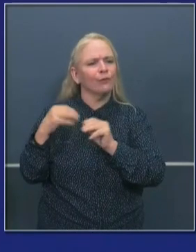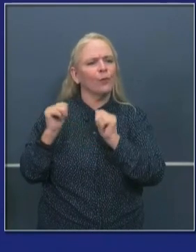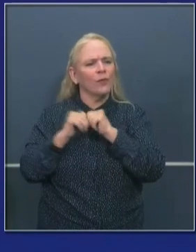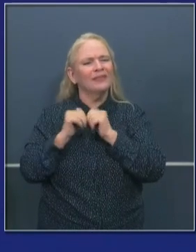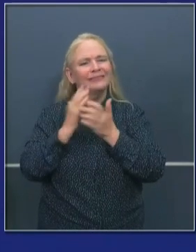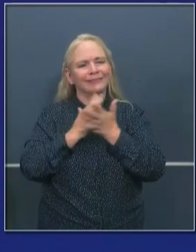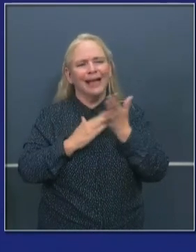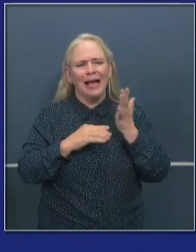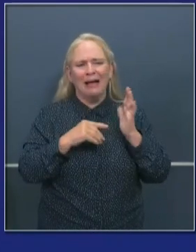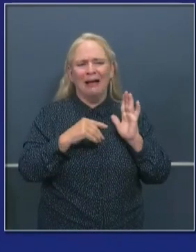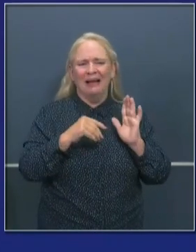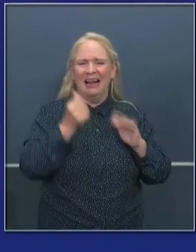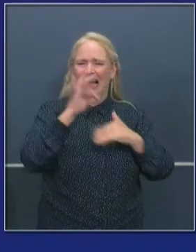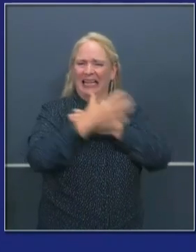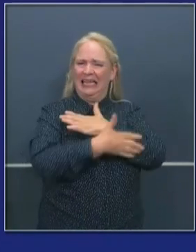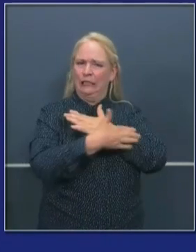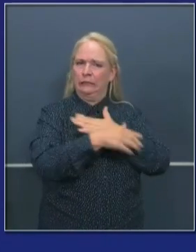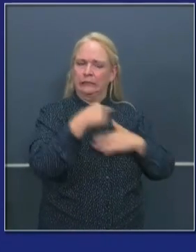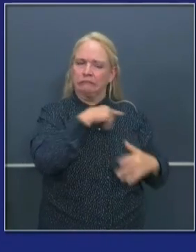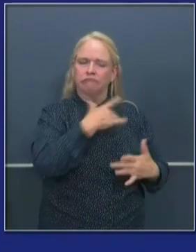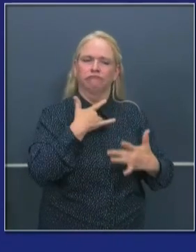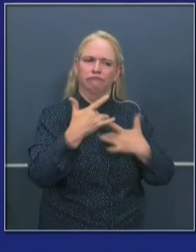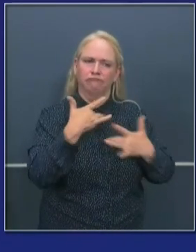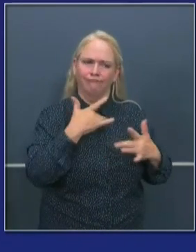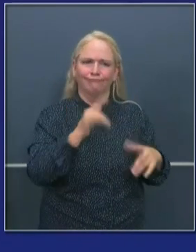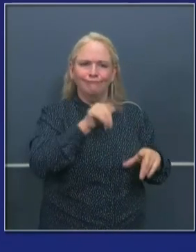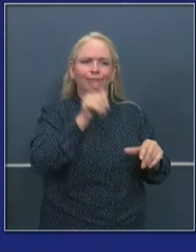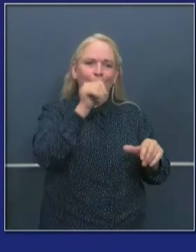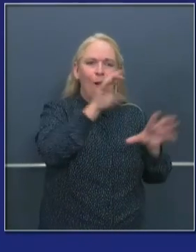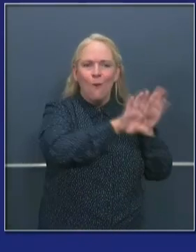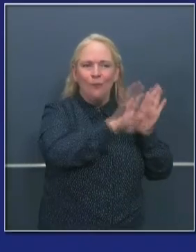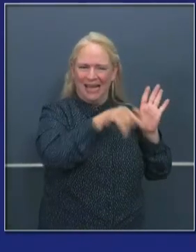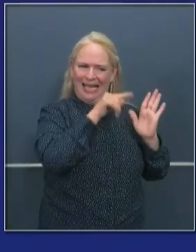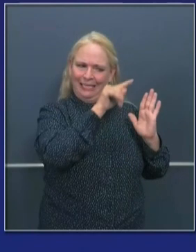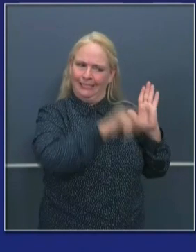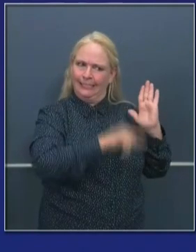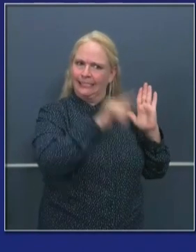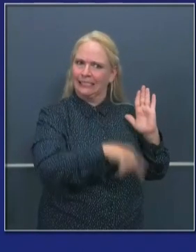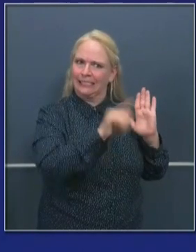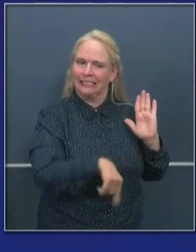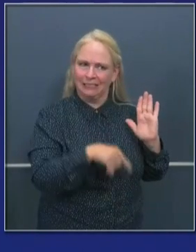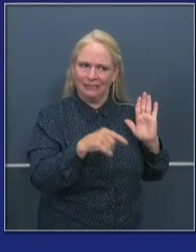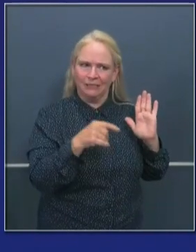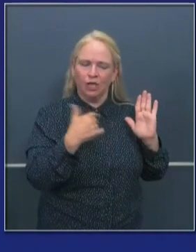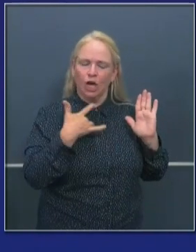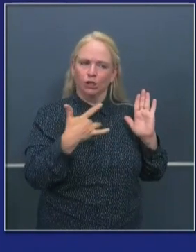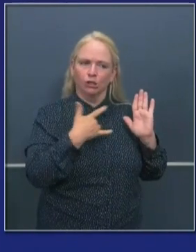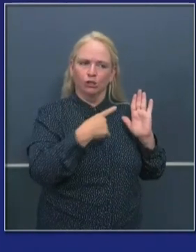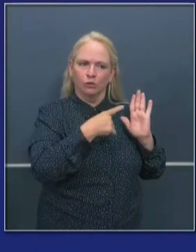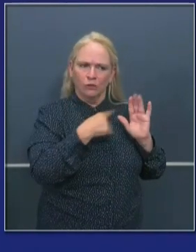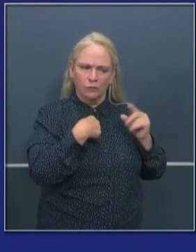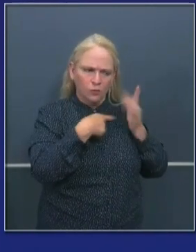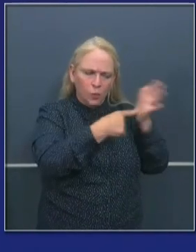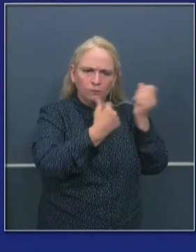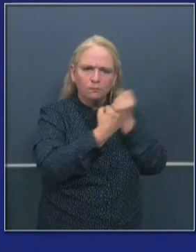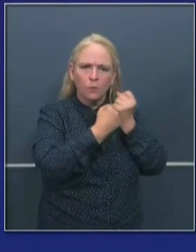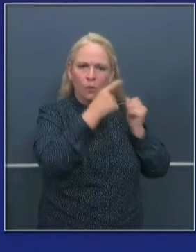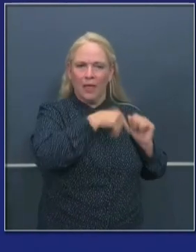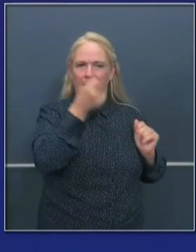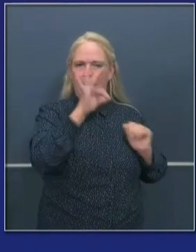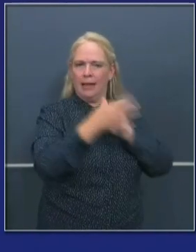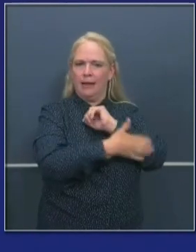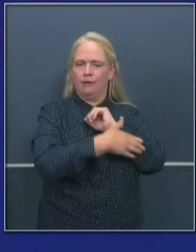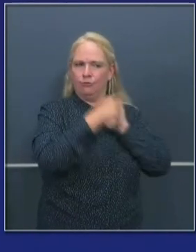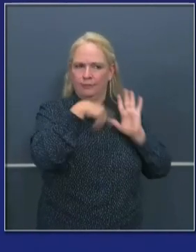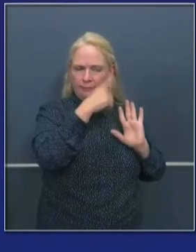with, the 19 counties in the state of California that we have targeted in terms of support that are on what we refer to